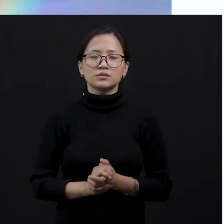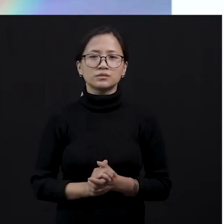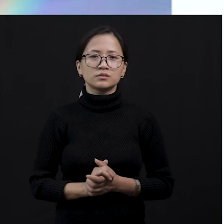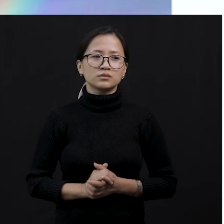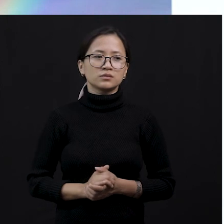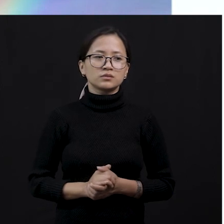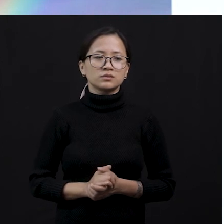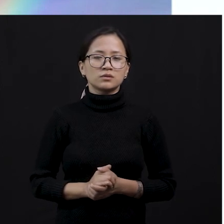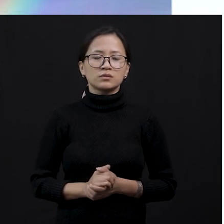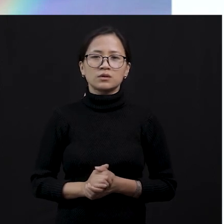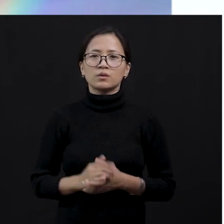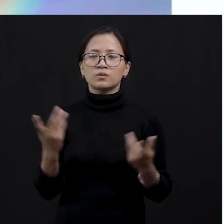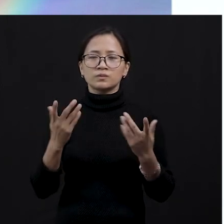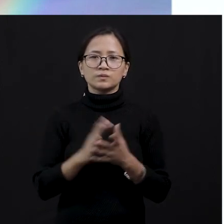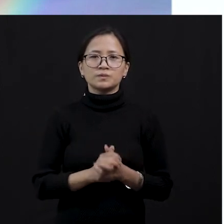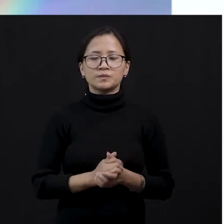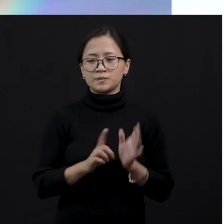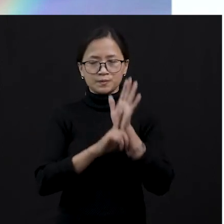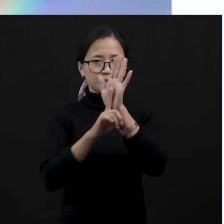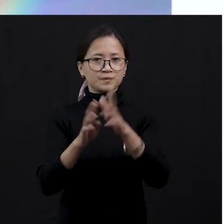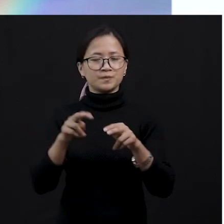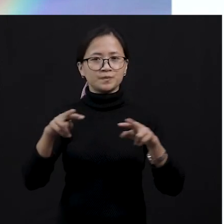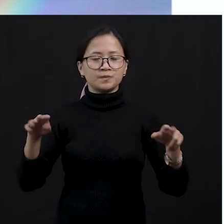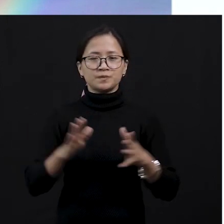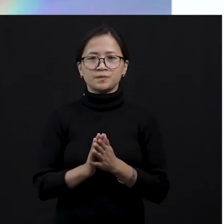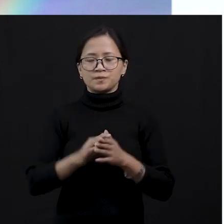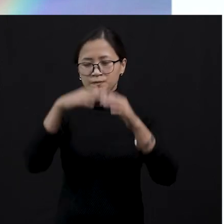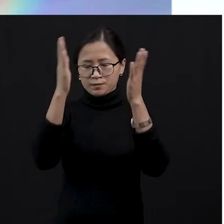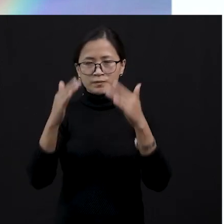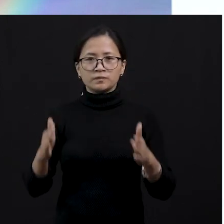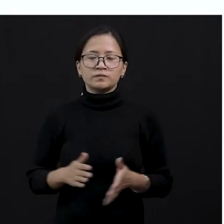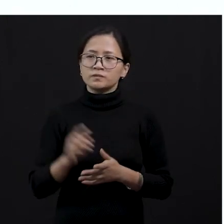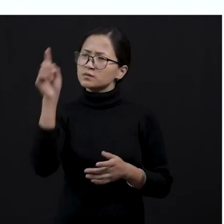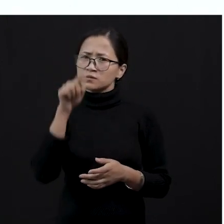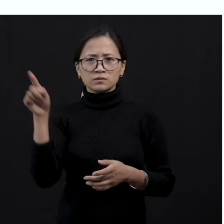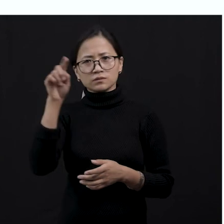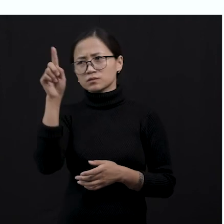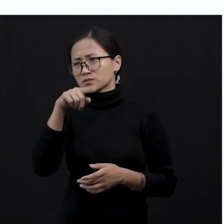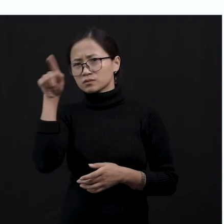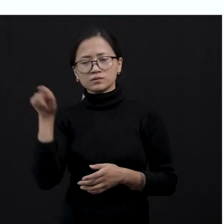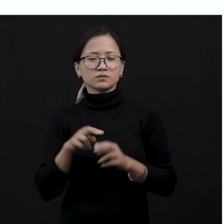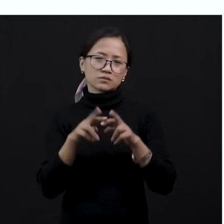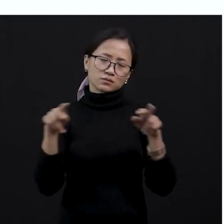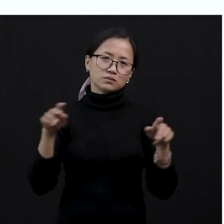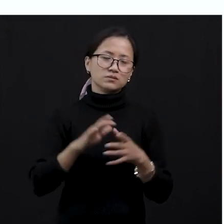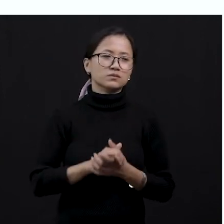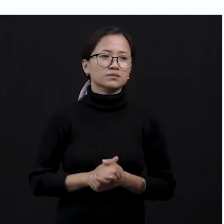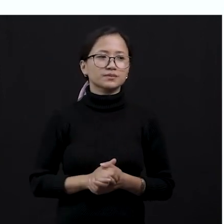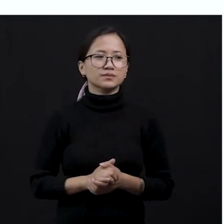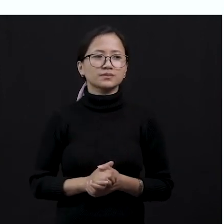formed and why are they showing in different shape. Okay, now that is all about rainbow and the